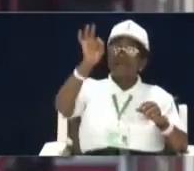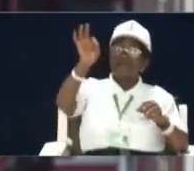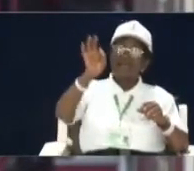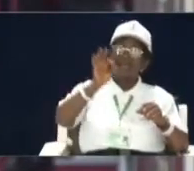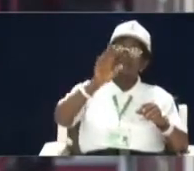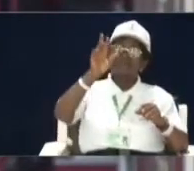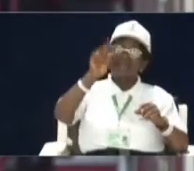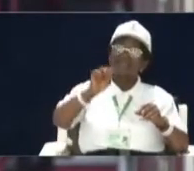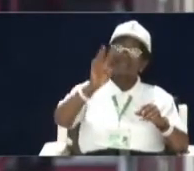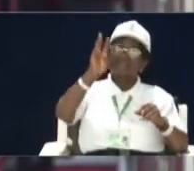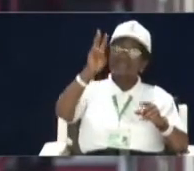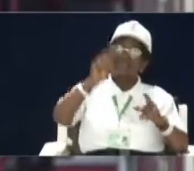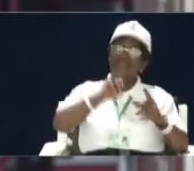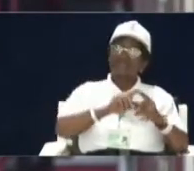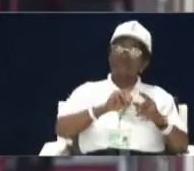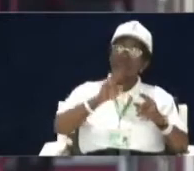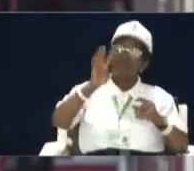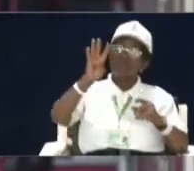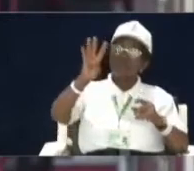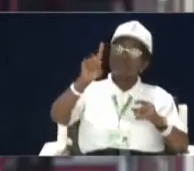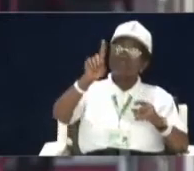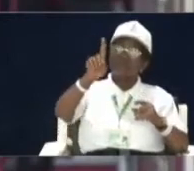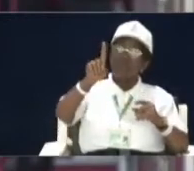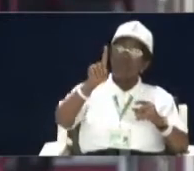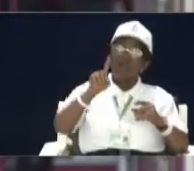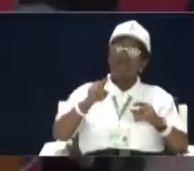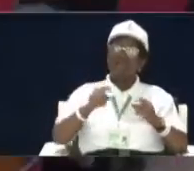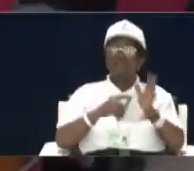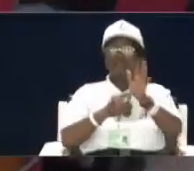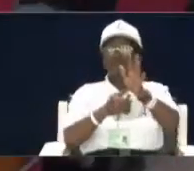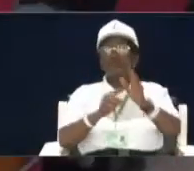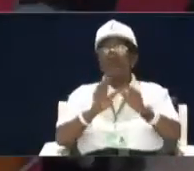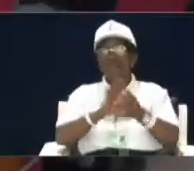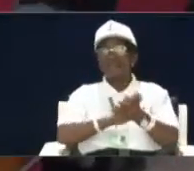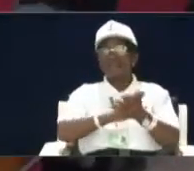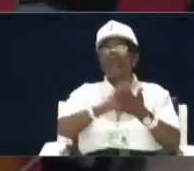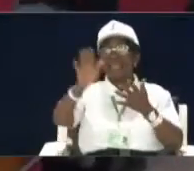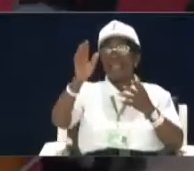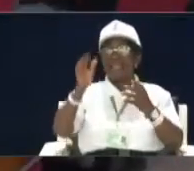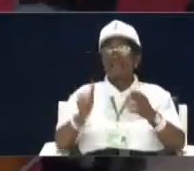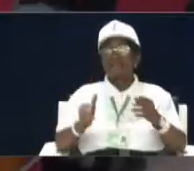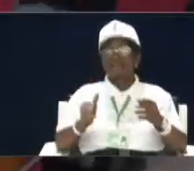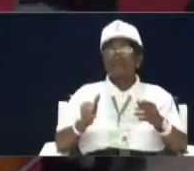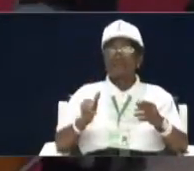41, Acts 9, 36 to 41, shows clearly